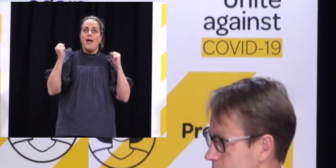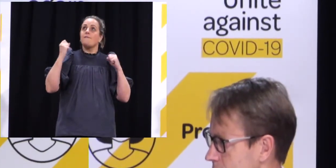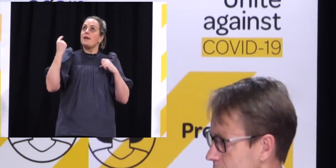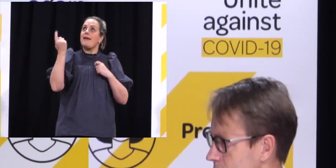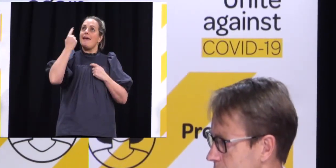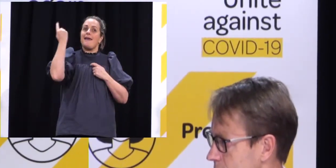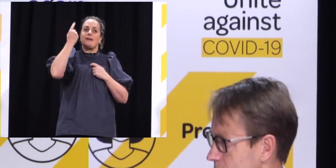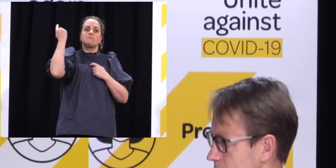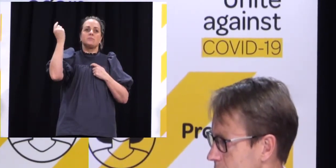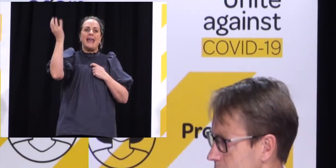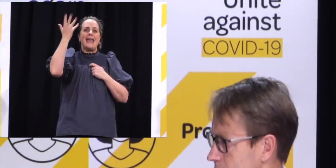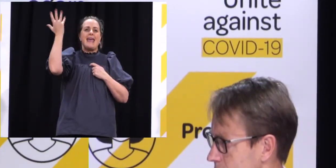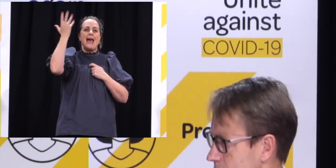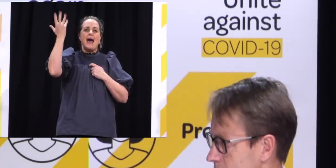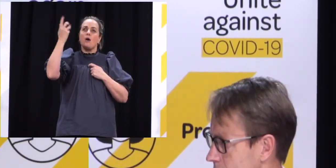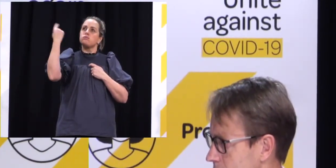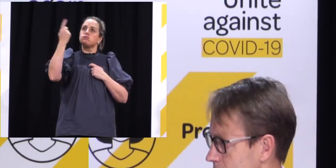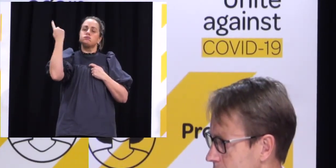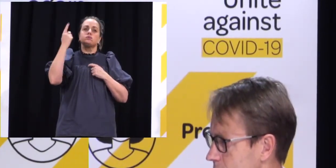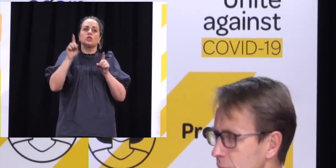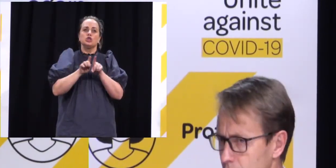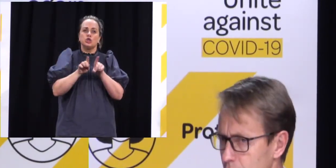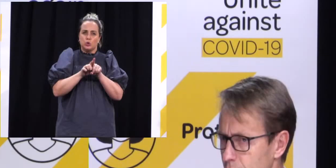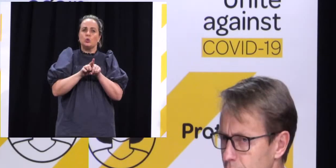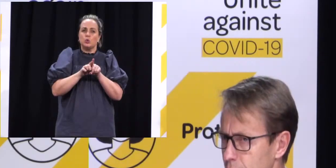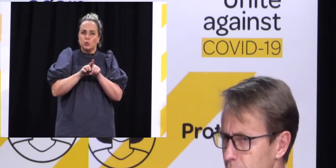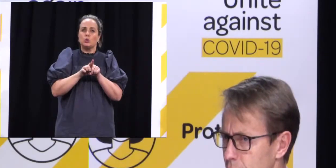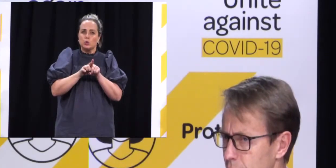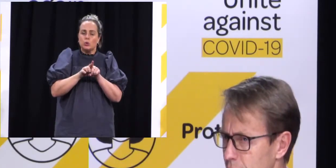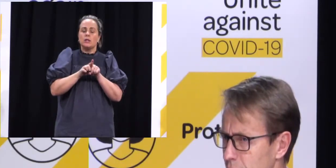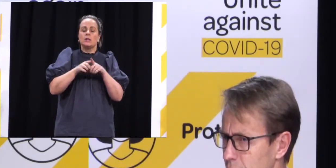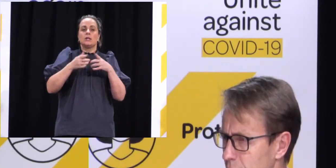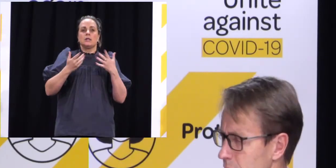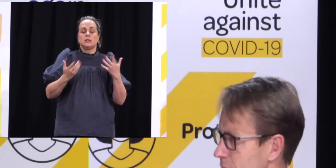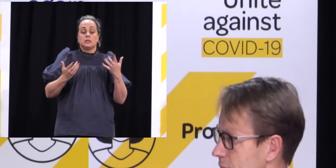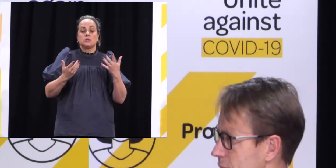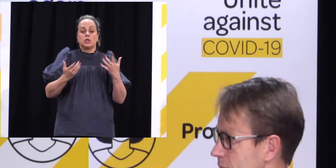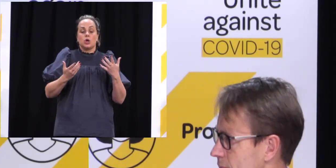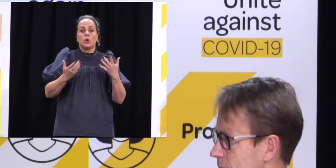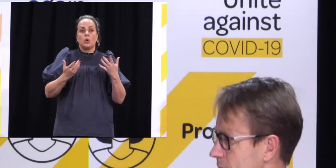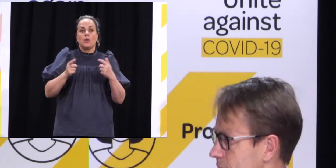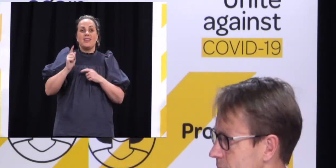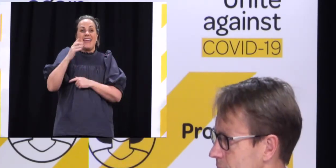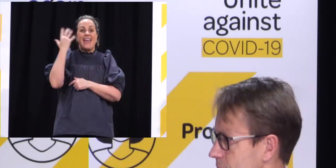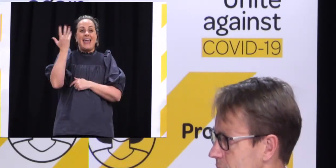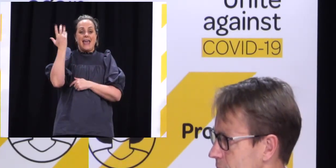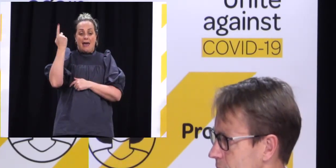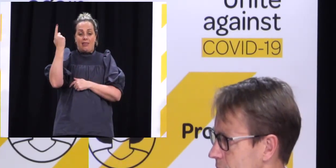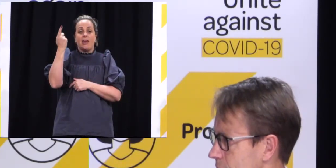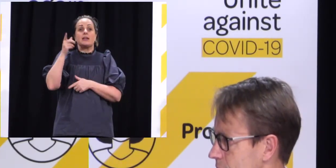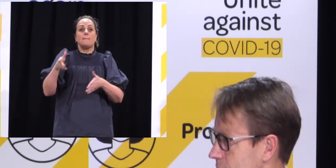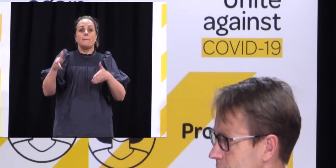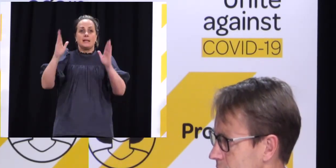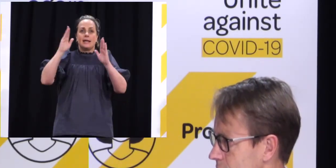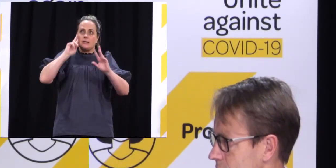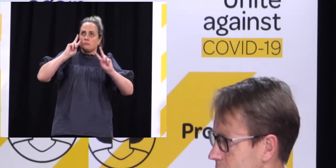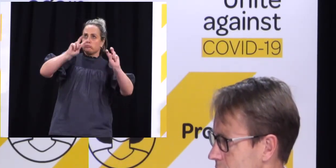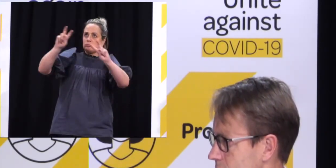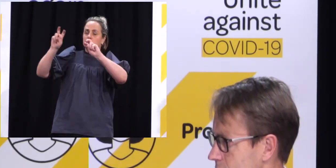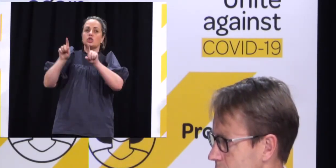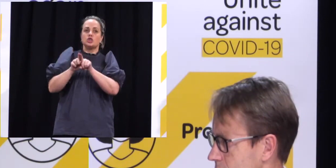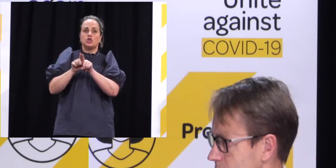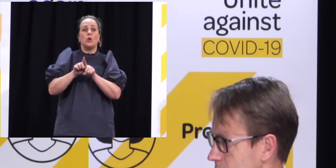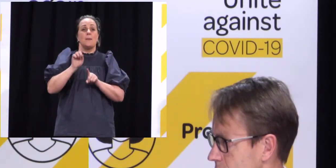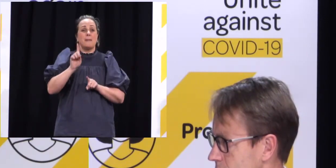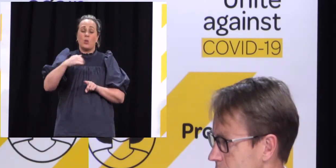been assessed by those who undertake our infection controls, and the ventilation on that building had been assessed too. Having said that, we've